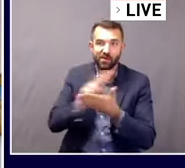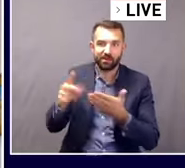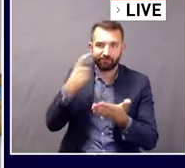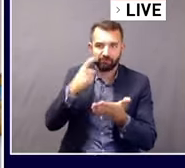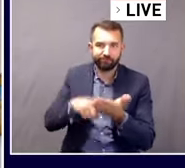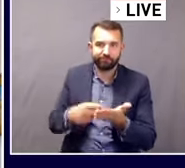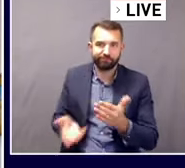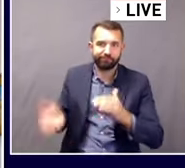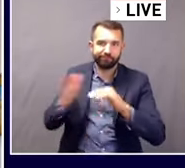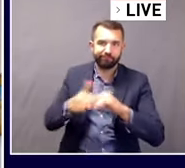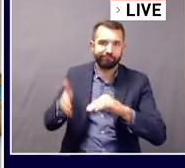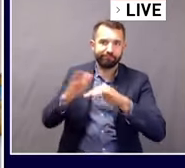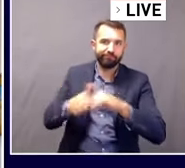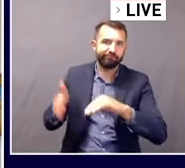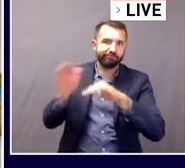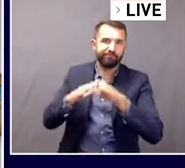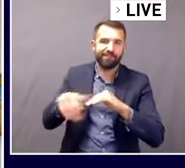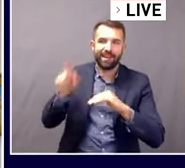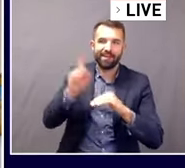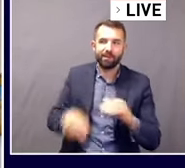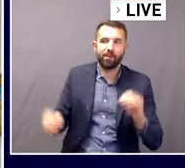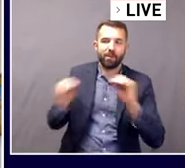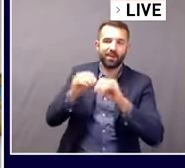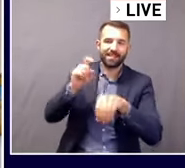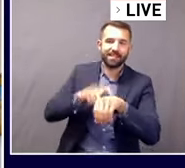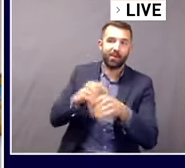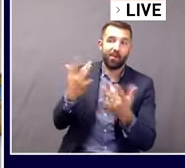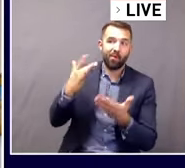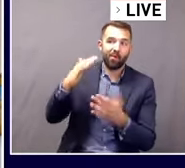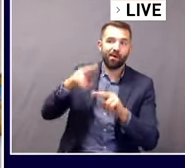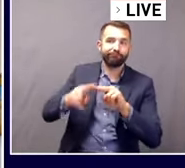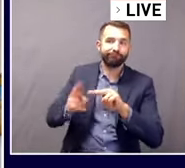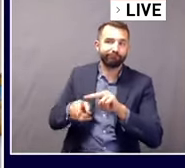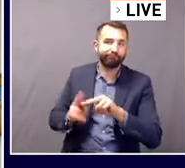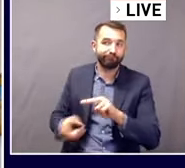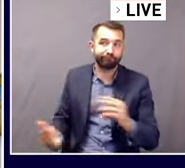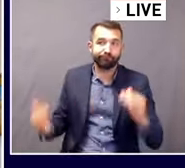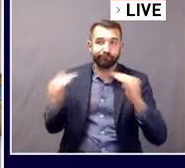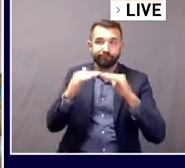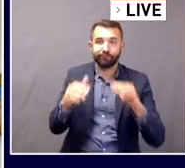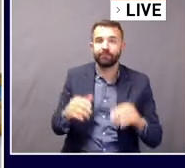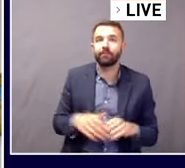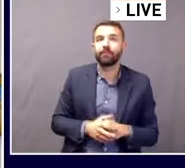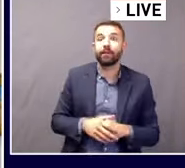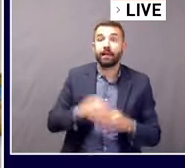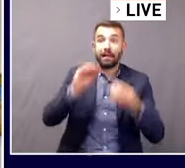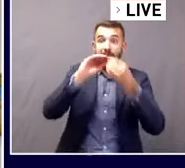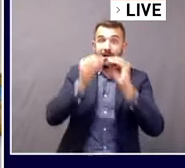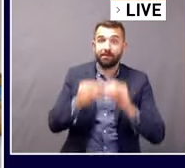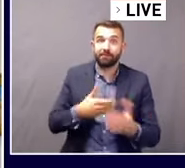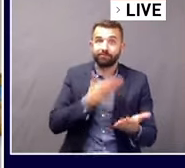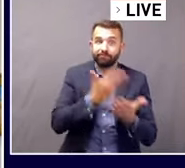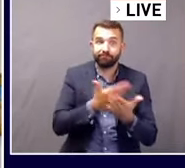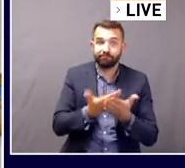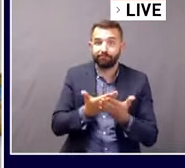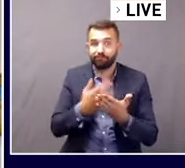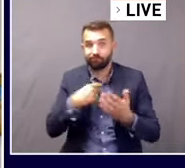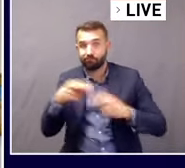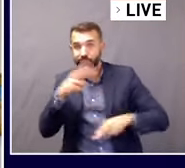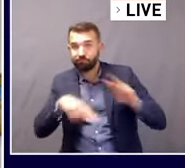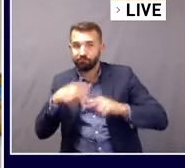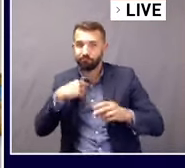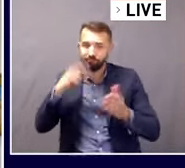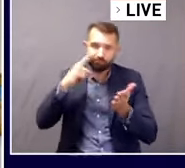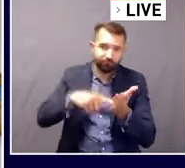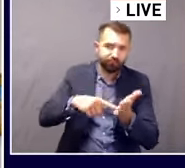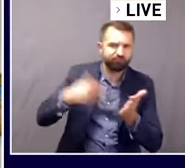bit more of a ways to go, perhaps. But we take a look at the data pretty frequently. And as states make progress, we then ask